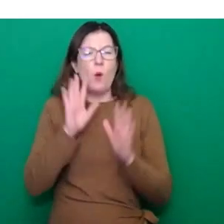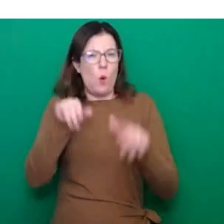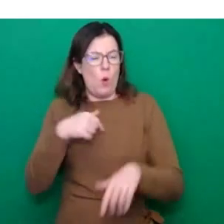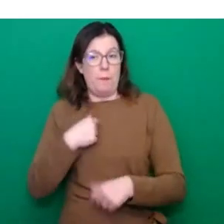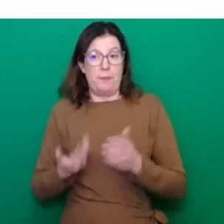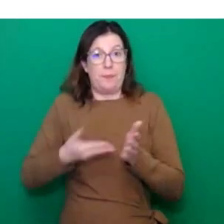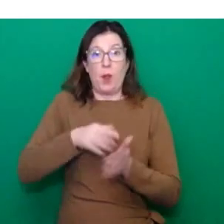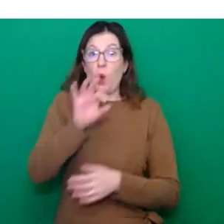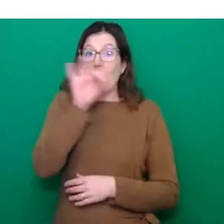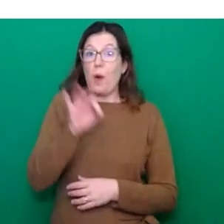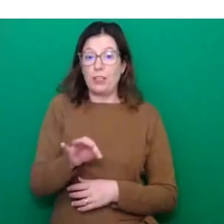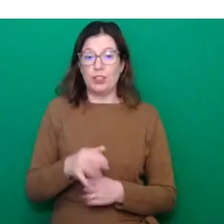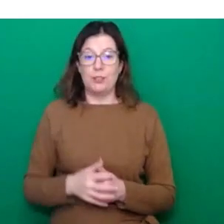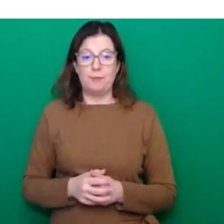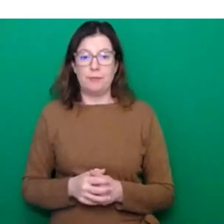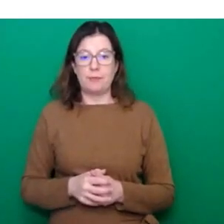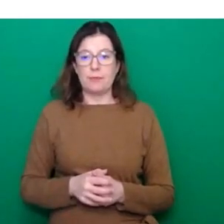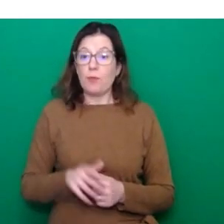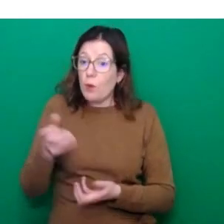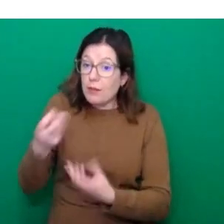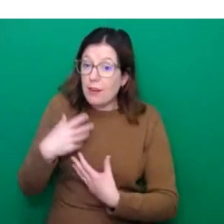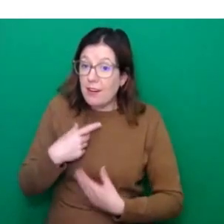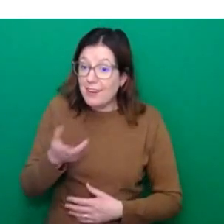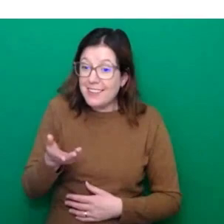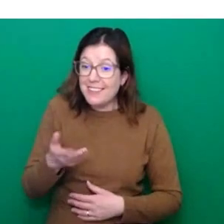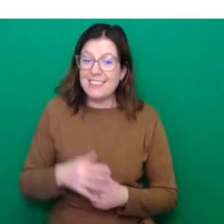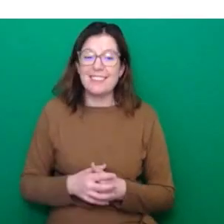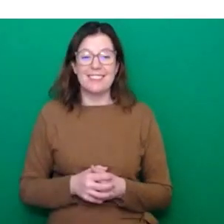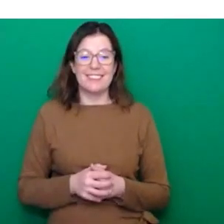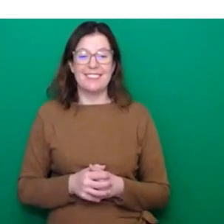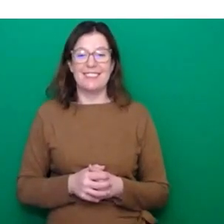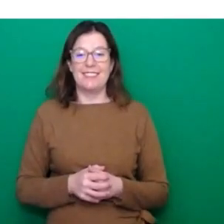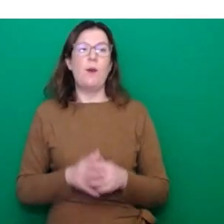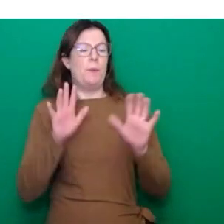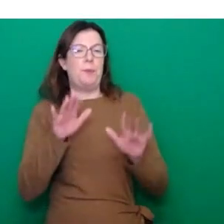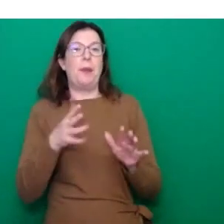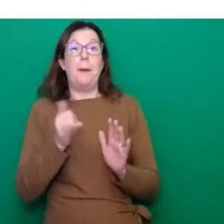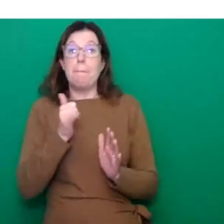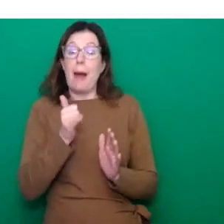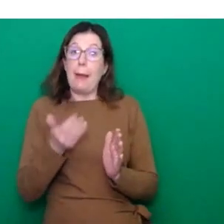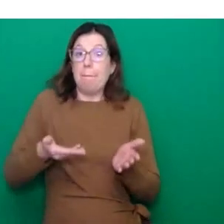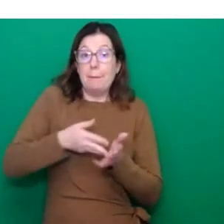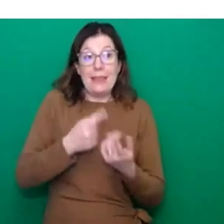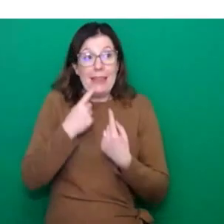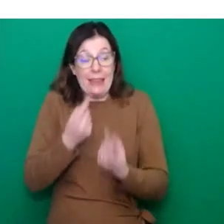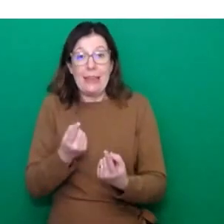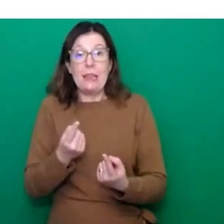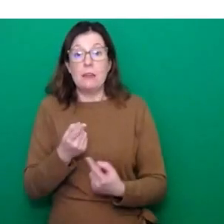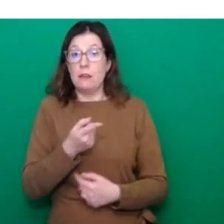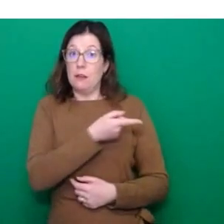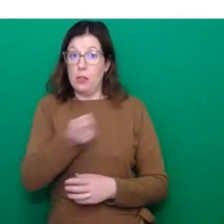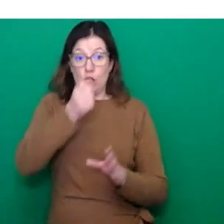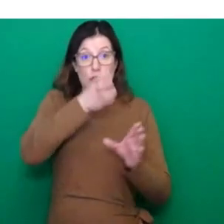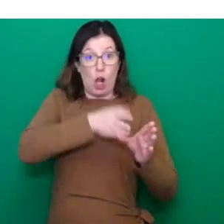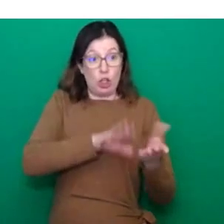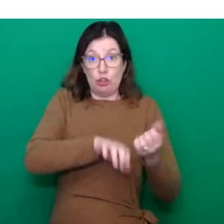you, Lauren, you heard about were you going to say something to that there? Oh yeah, I was just going to say maybe it's worth mentioning, if you haven't done a psychology